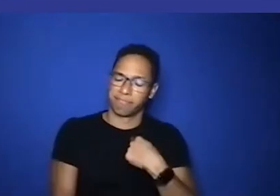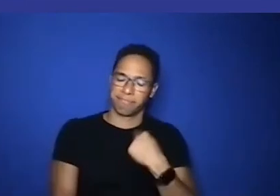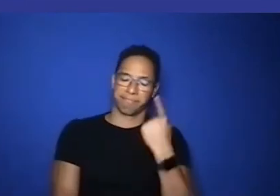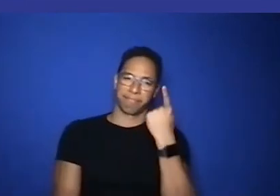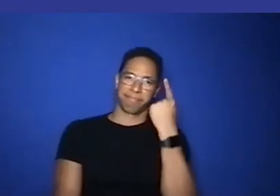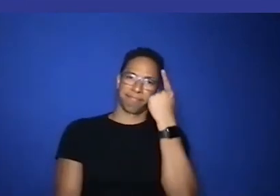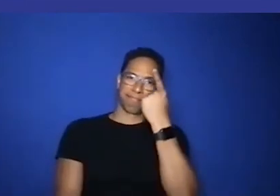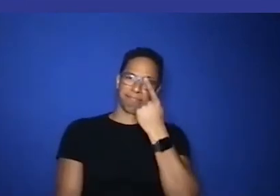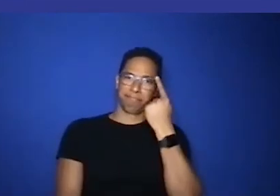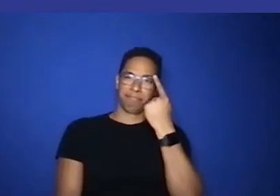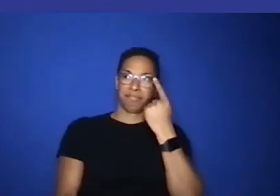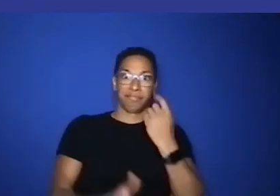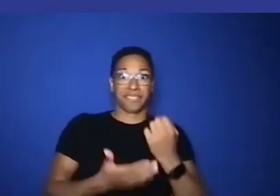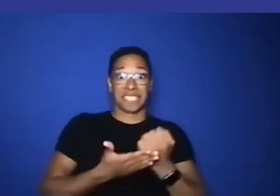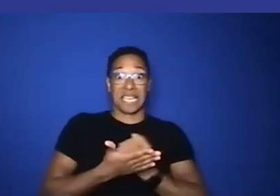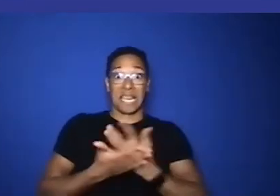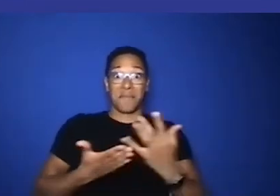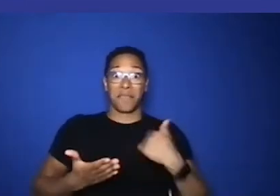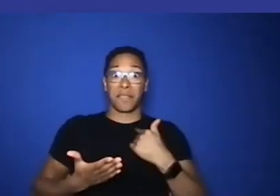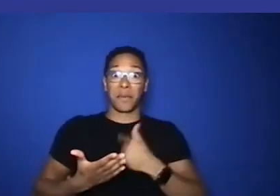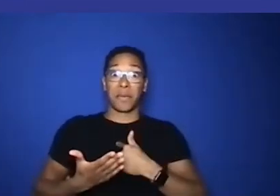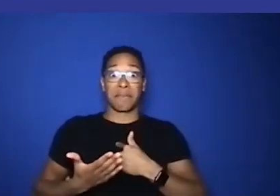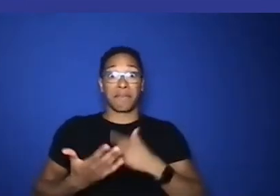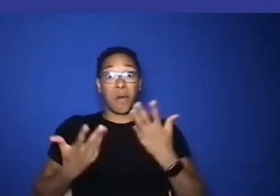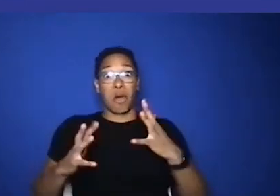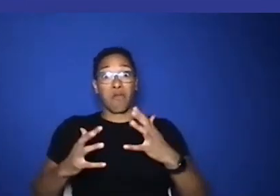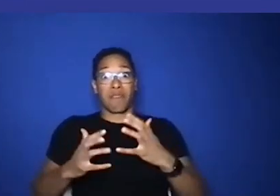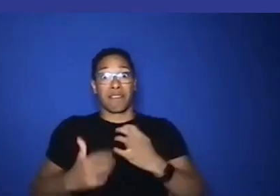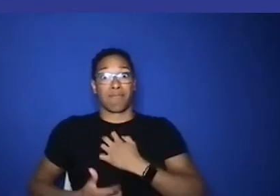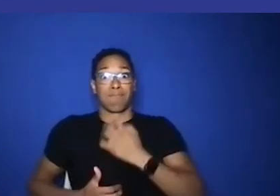and with everything that we've shared,